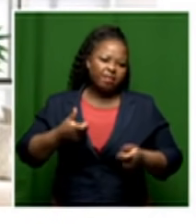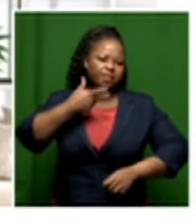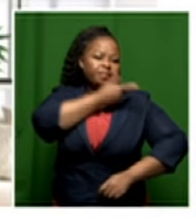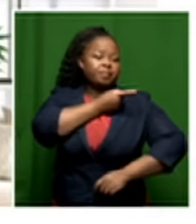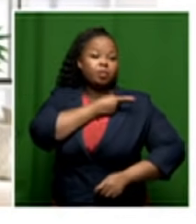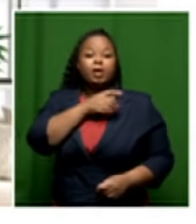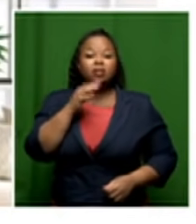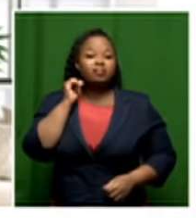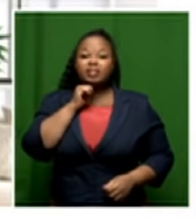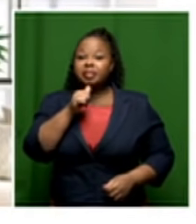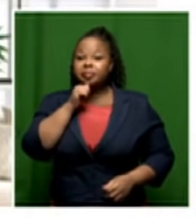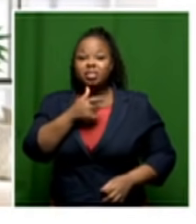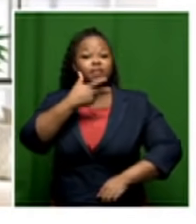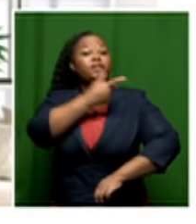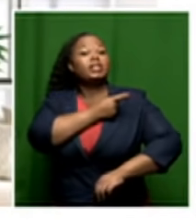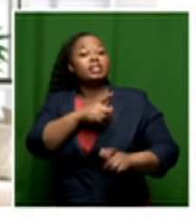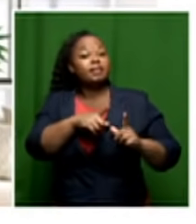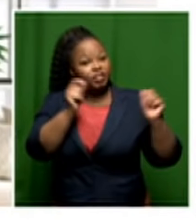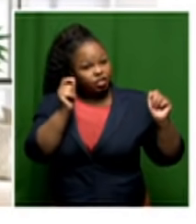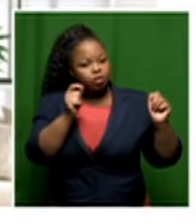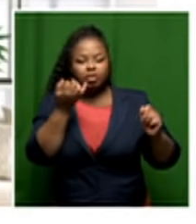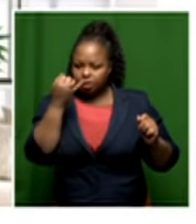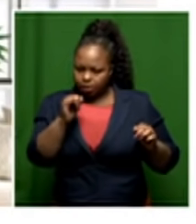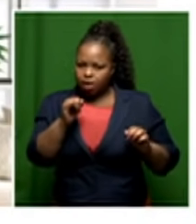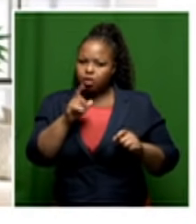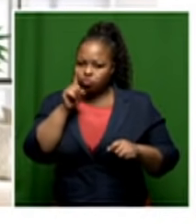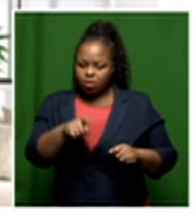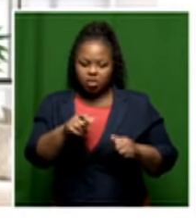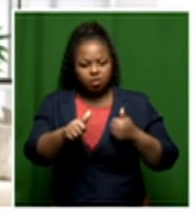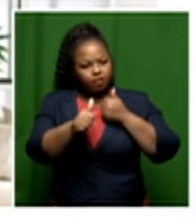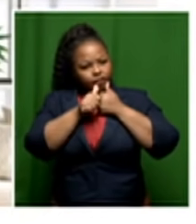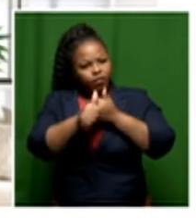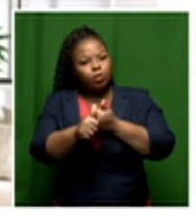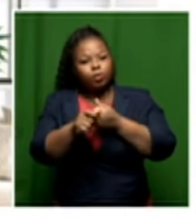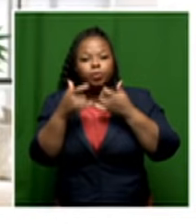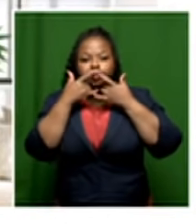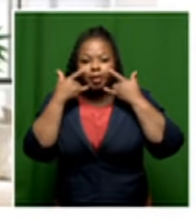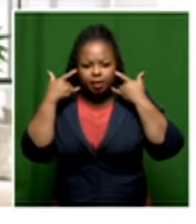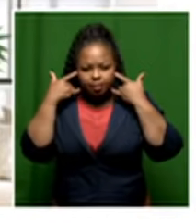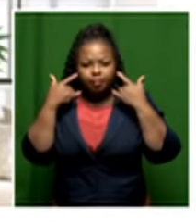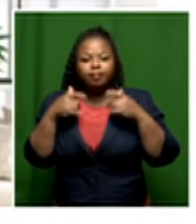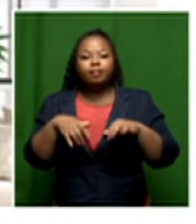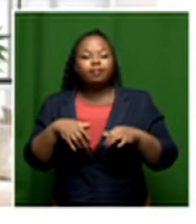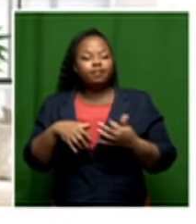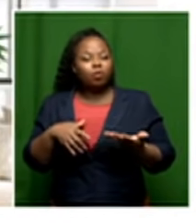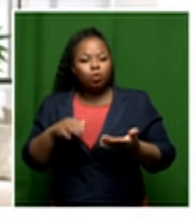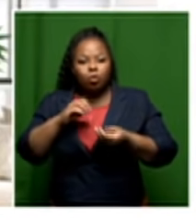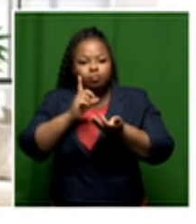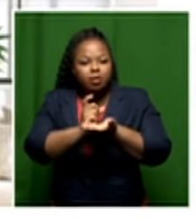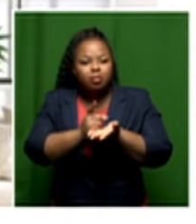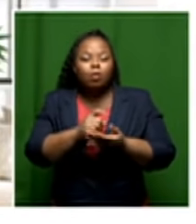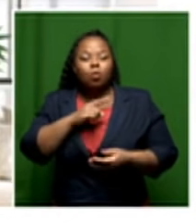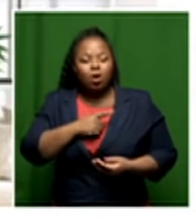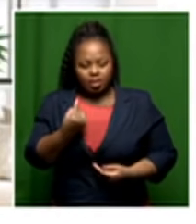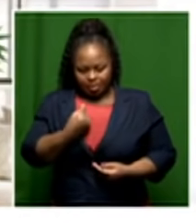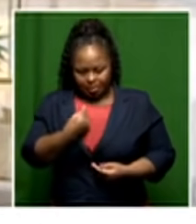had your vaccine, you're going to need to continue to practice those non-pharmaceutical measures, not only to protect self, but, others as well.